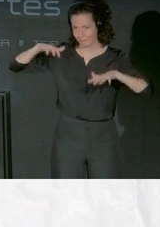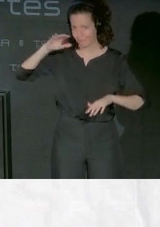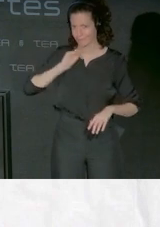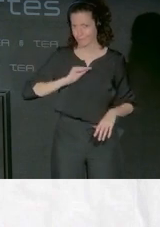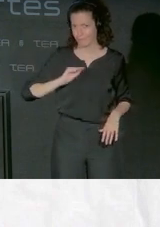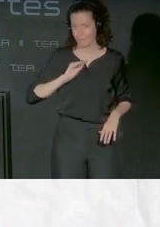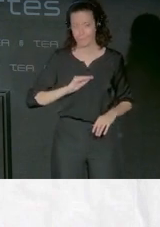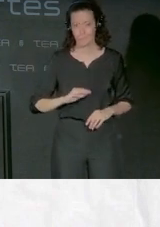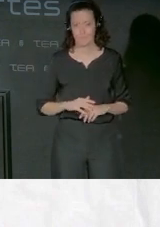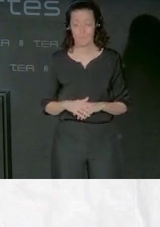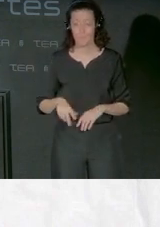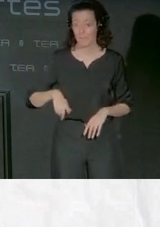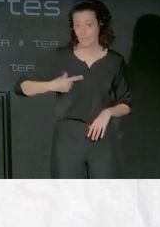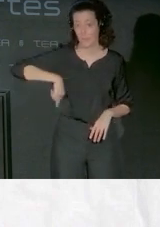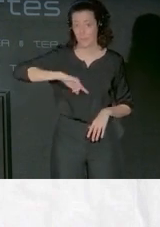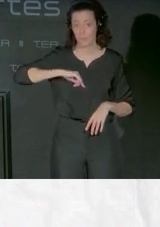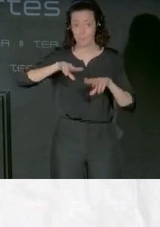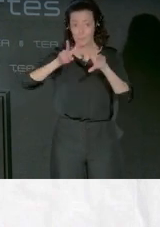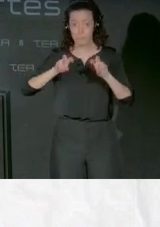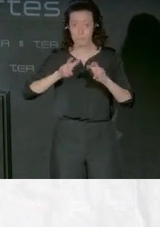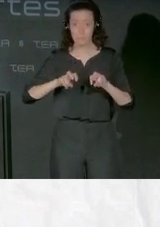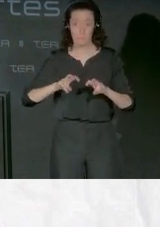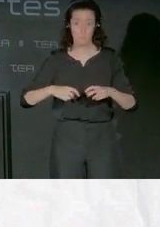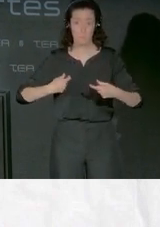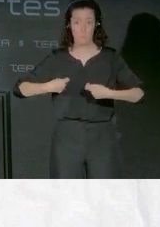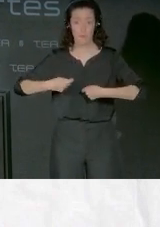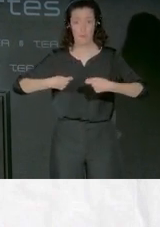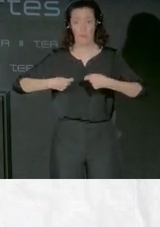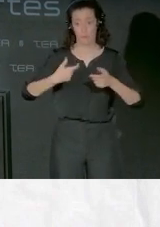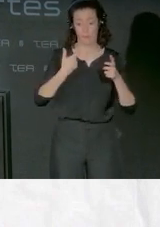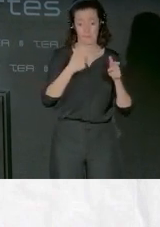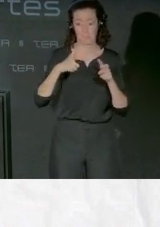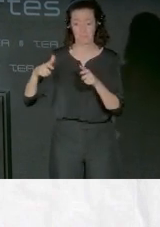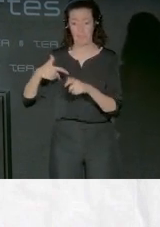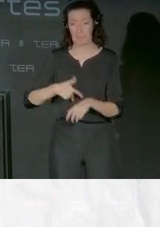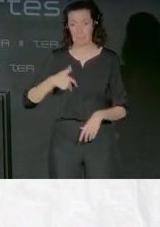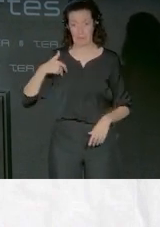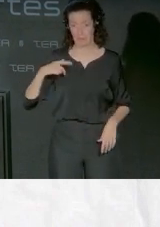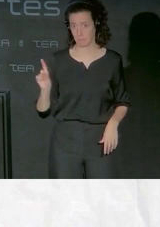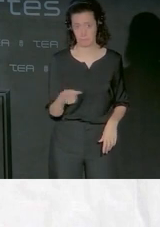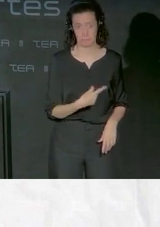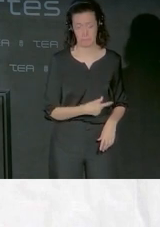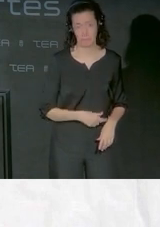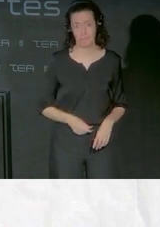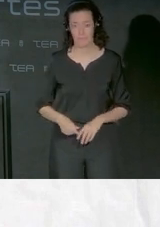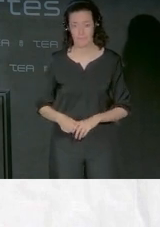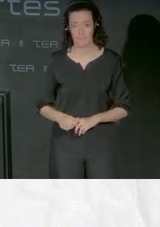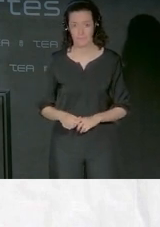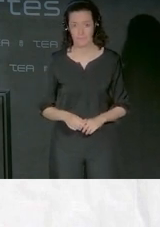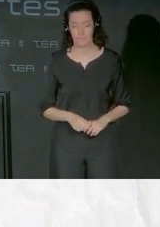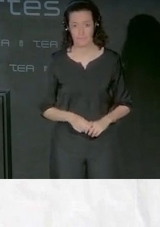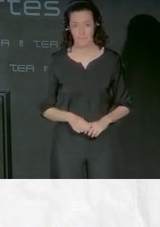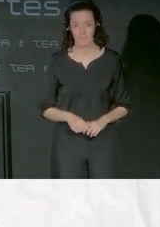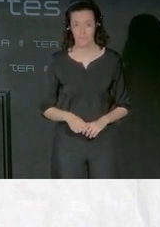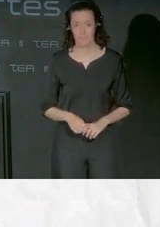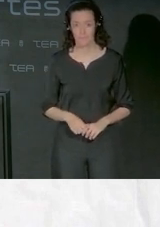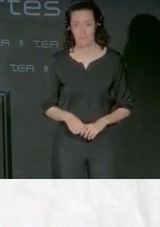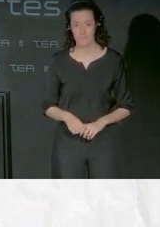sector for this report, we define that as cinema and TV, including and VOD, is about 90 billion euro.